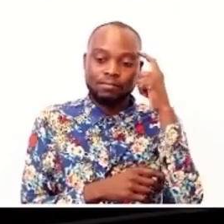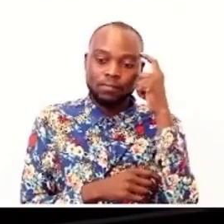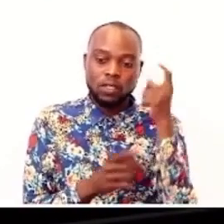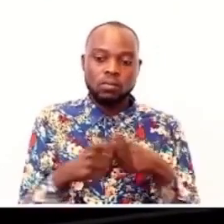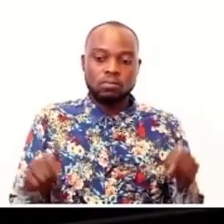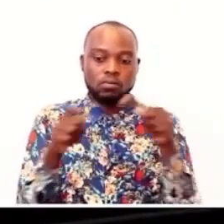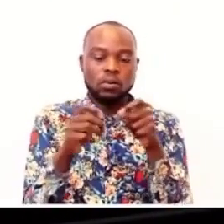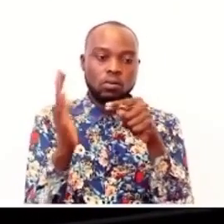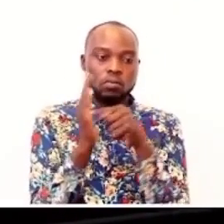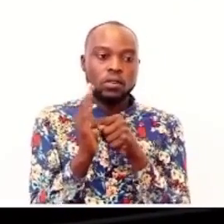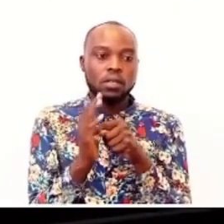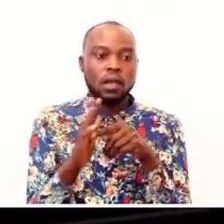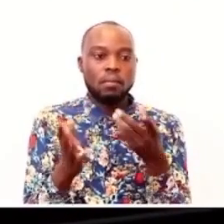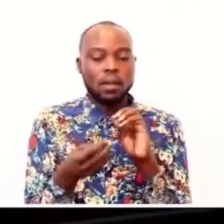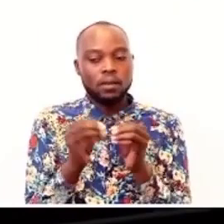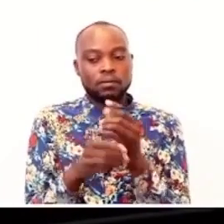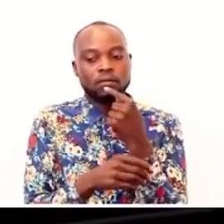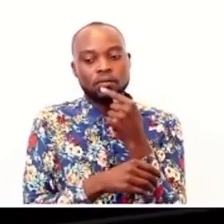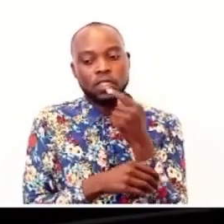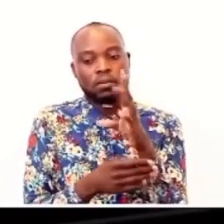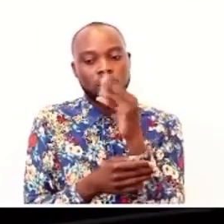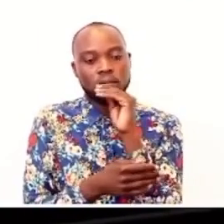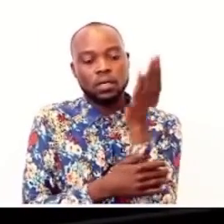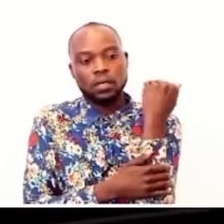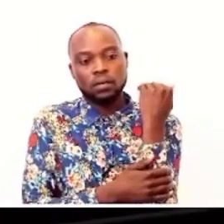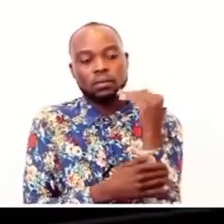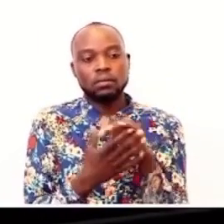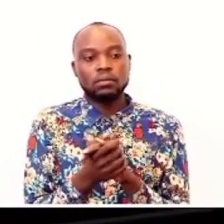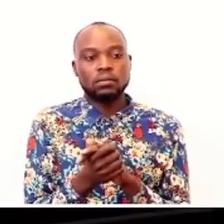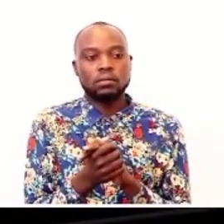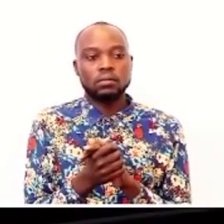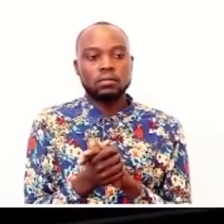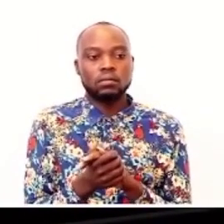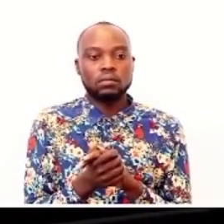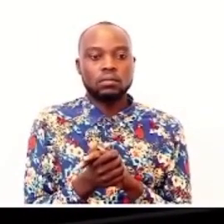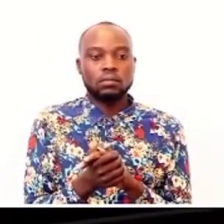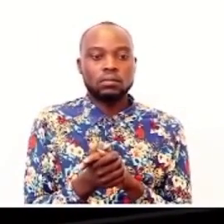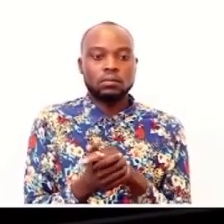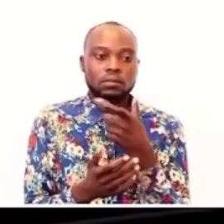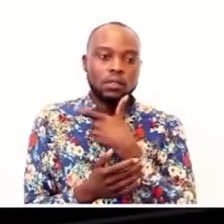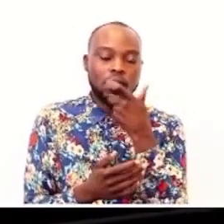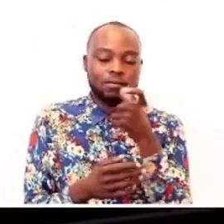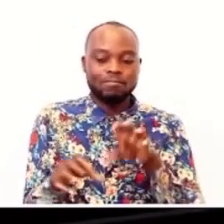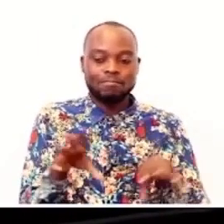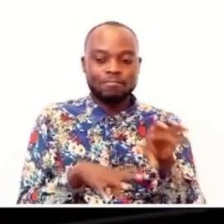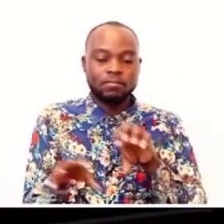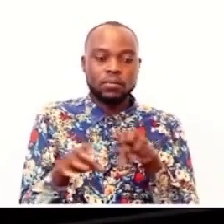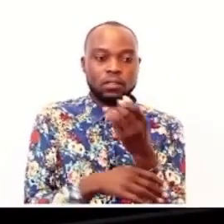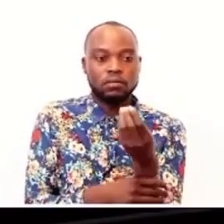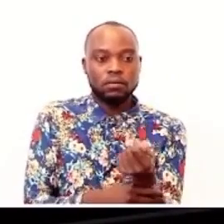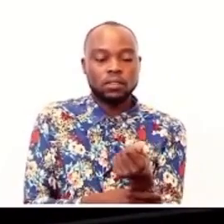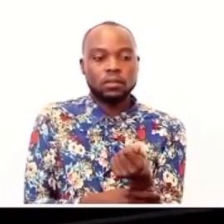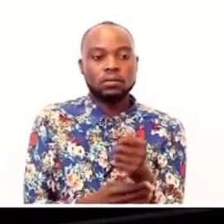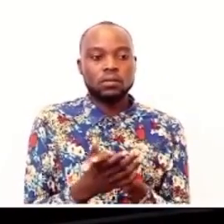points that have already been raised by the other speakers regarding issues of the differences in finance